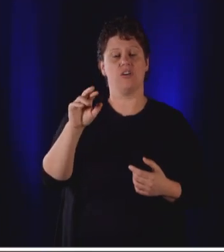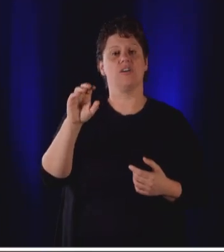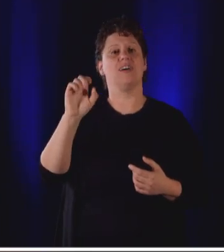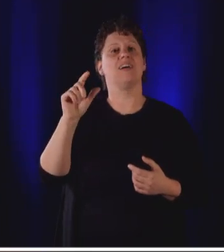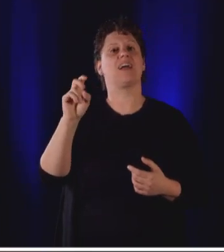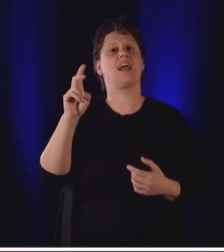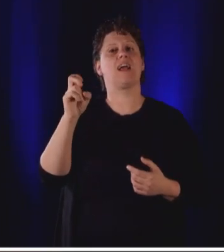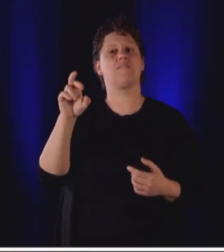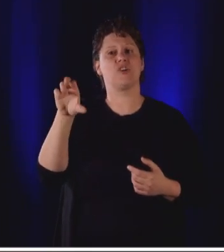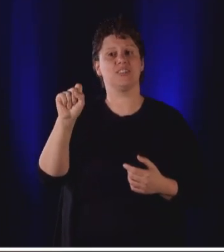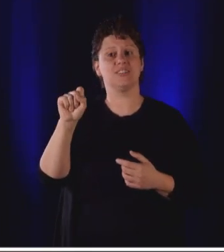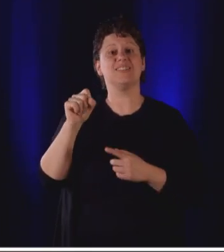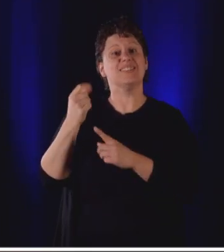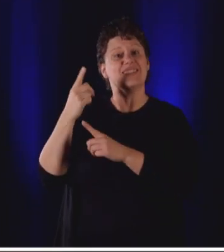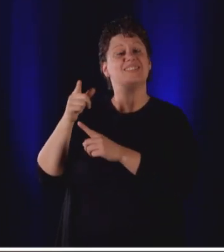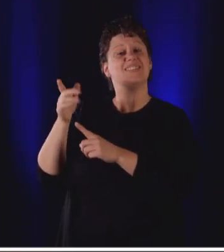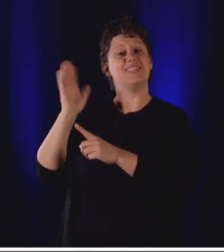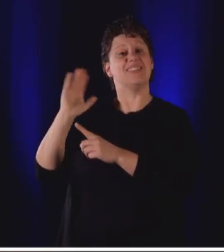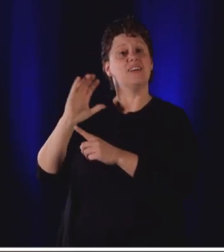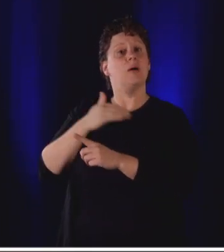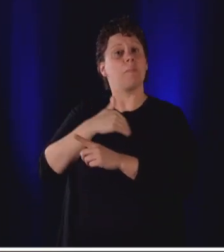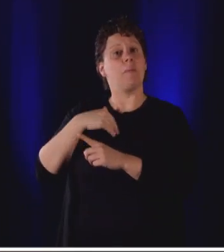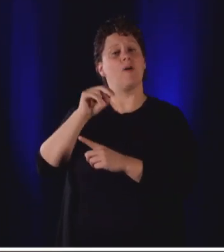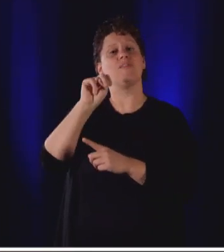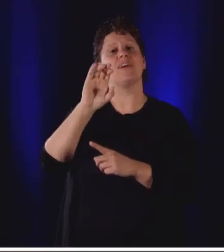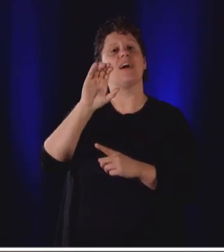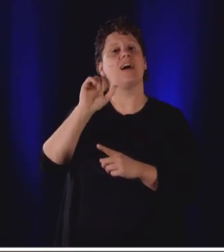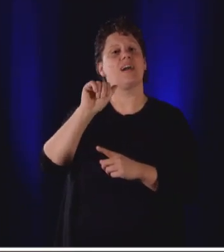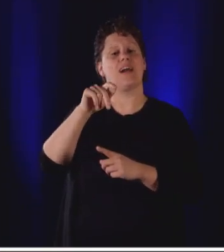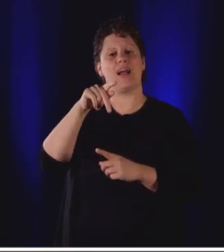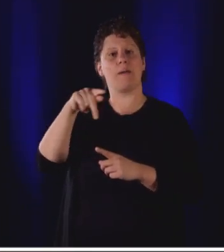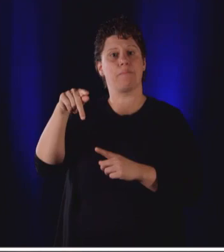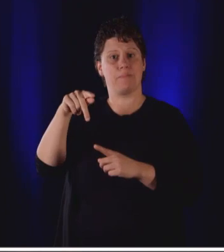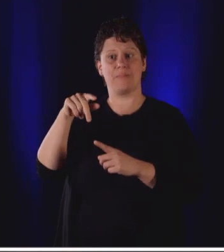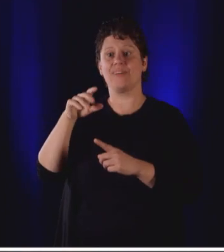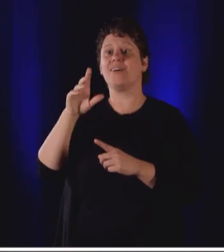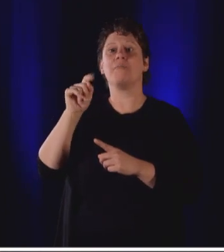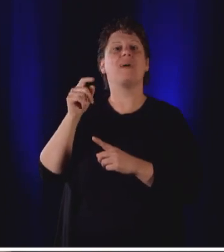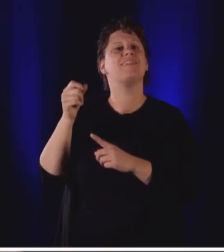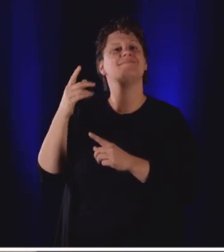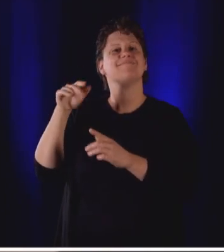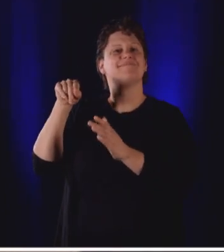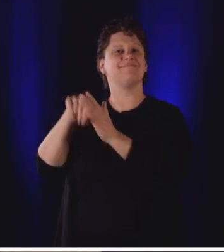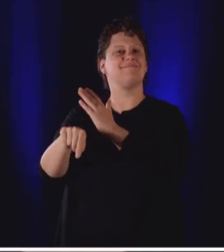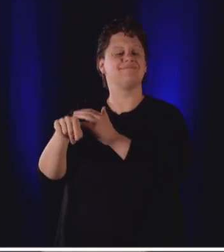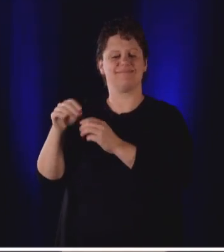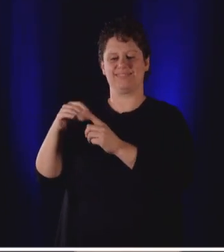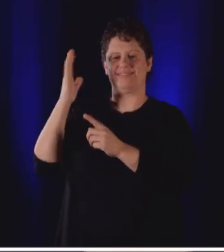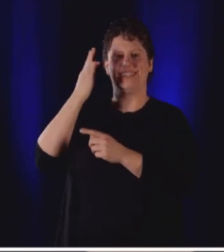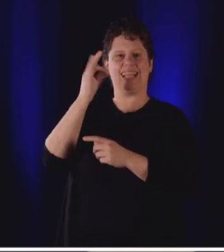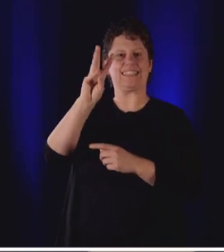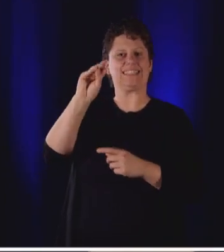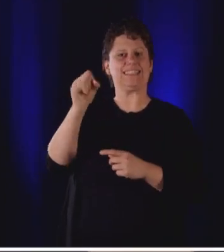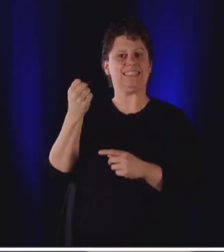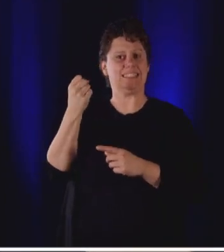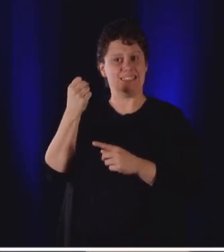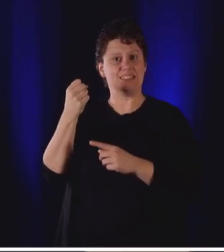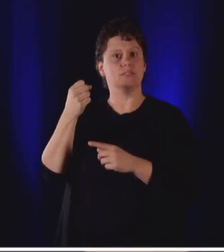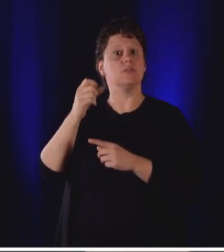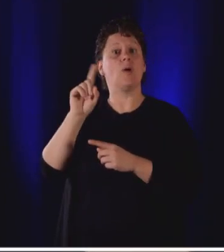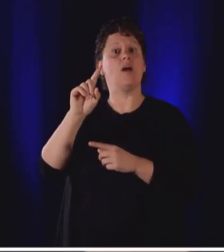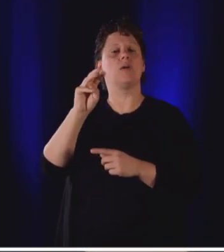Mississippi, we started the Medgar Evers Foundation after his death. But when I met her here in Portland. And this